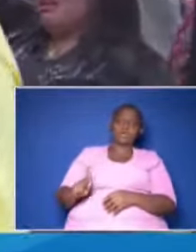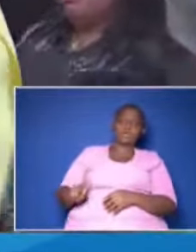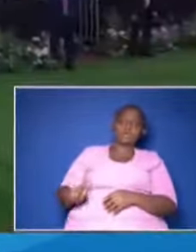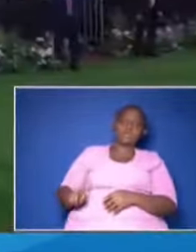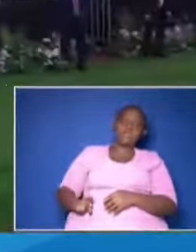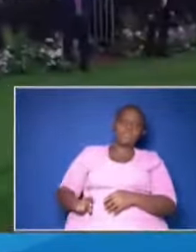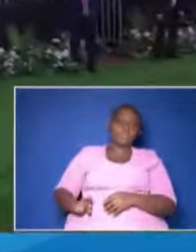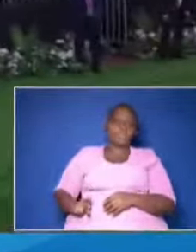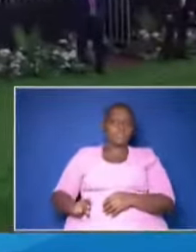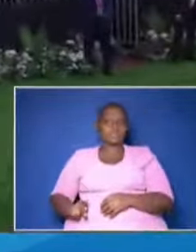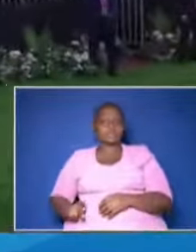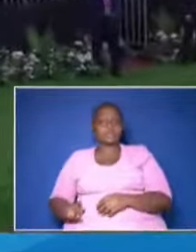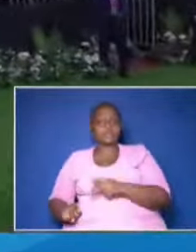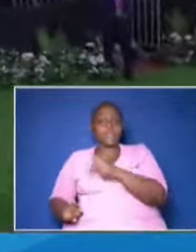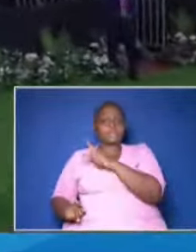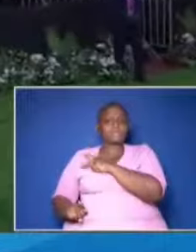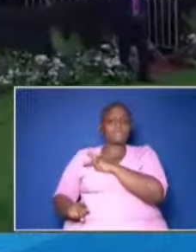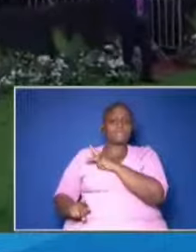the